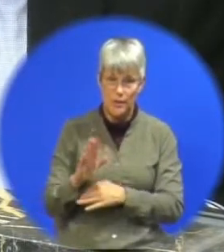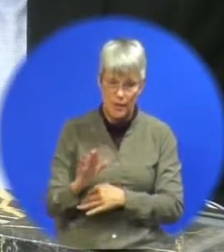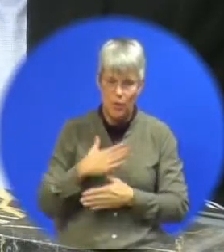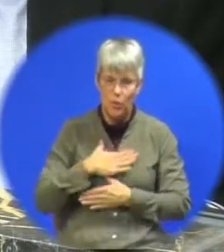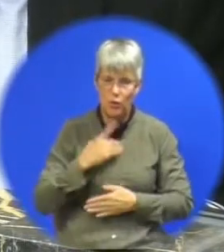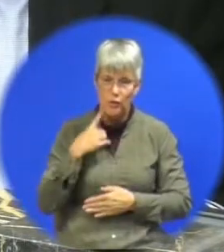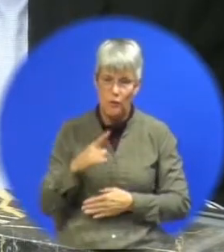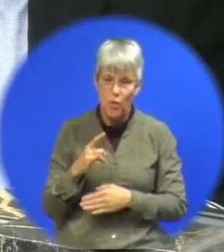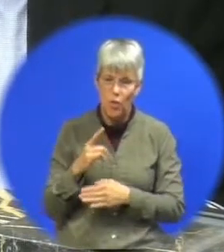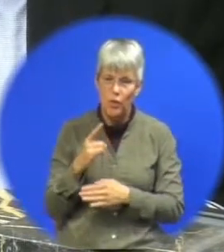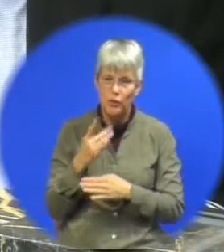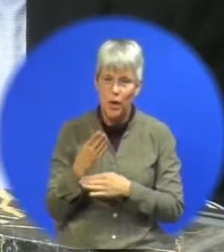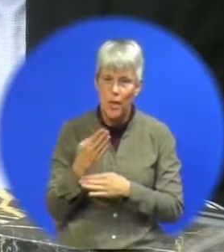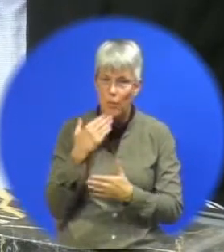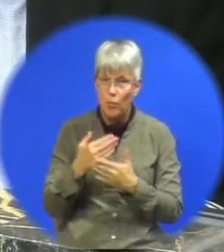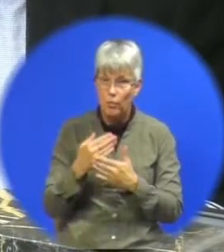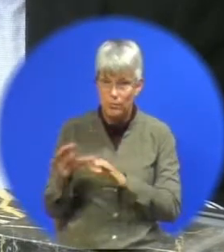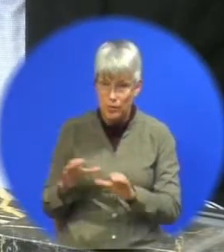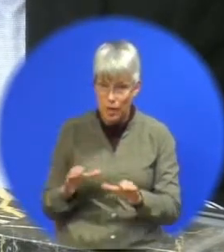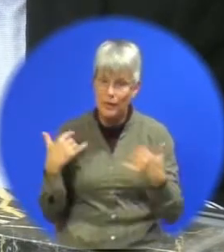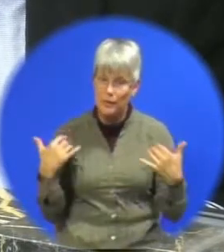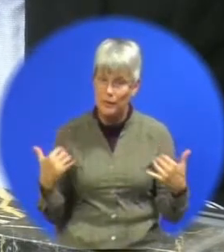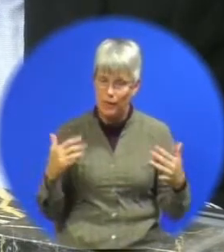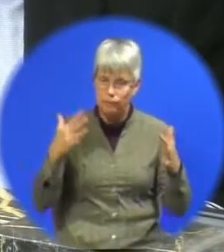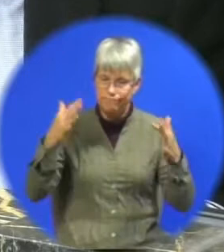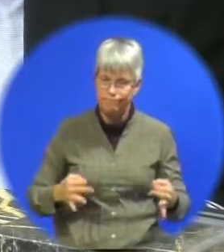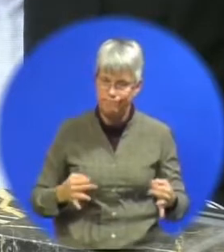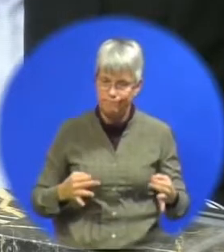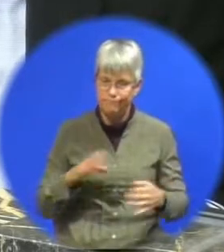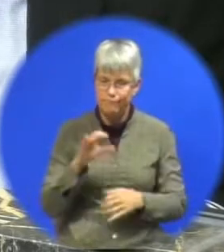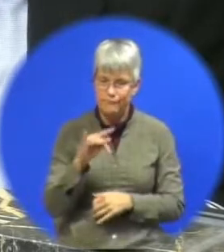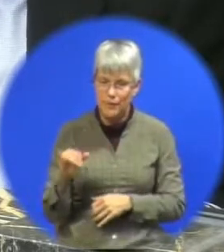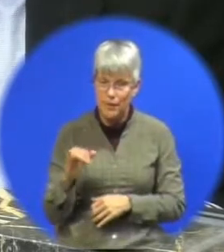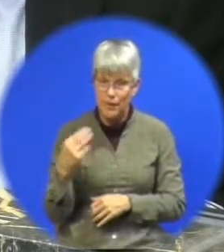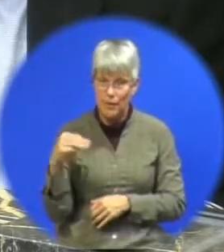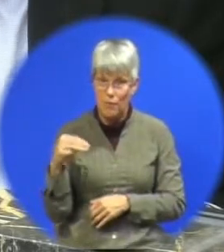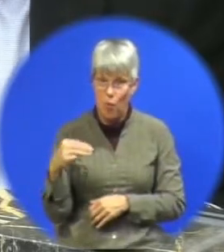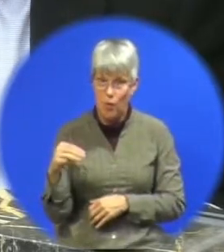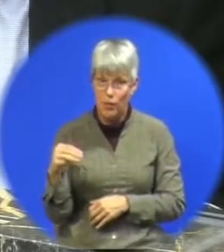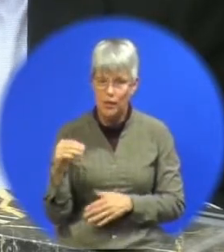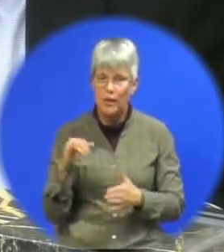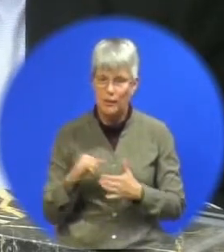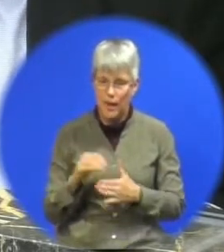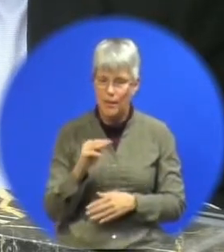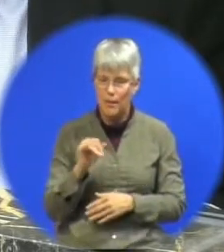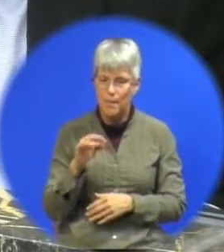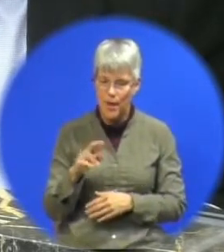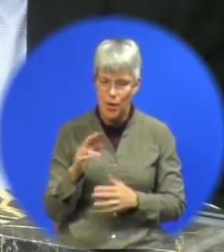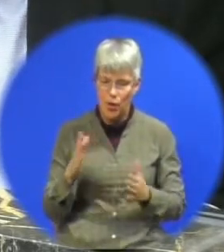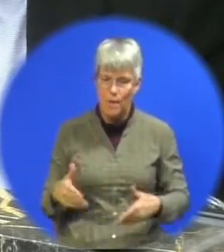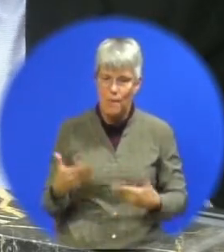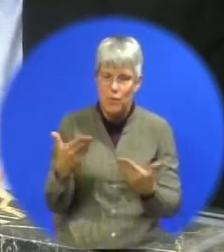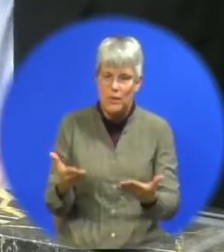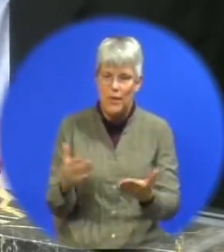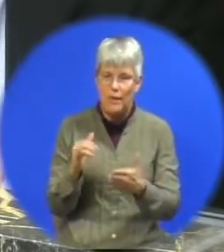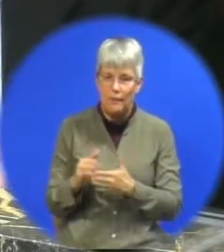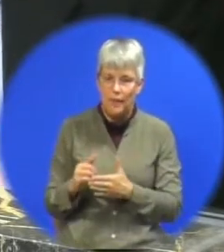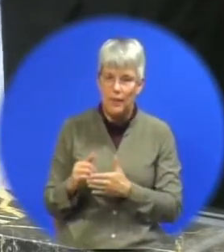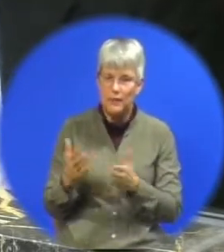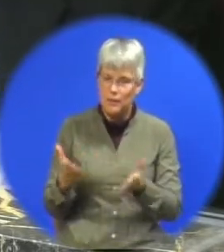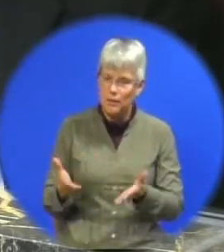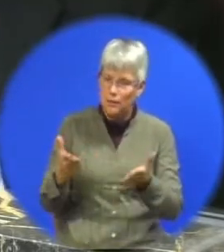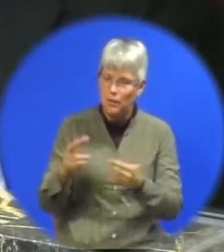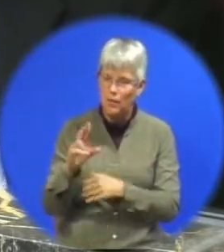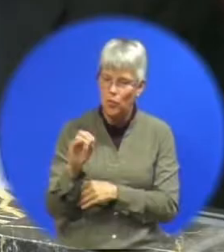well done, now therefore be it resolved by the city of Morganton that the mayor present this resolution to Joseph Scott Luckadoo,